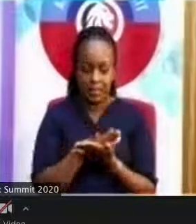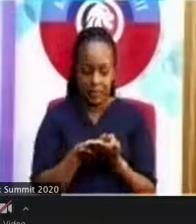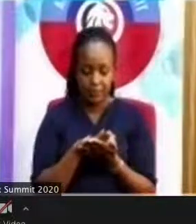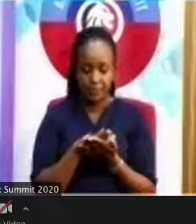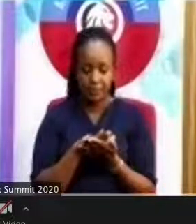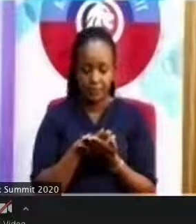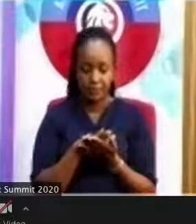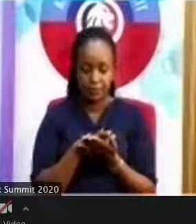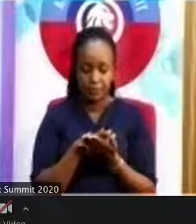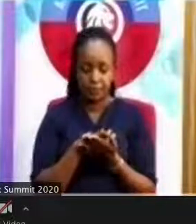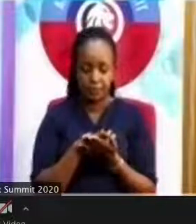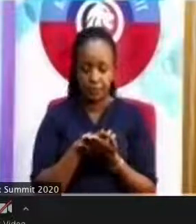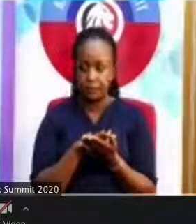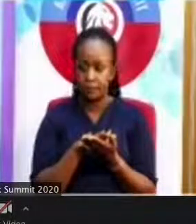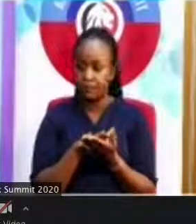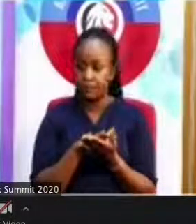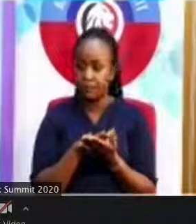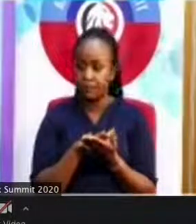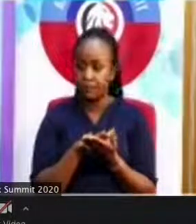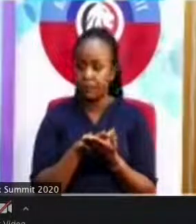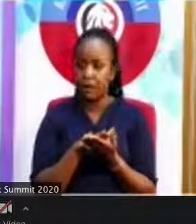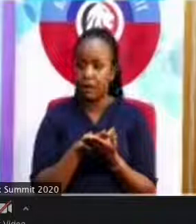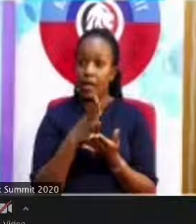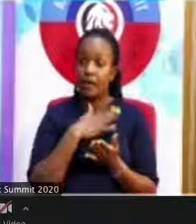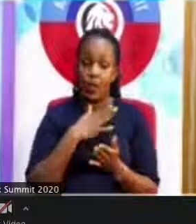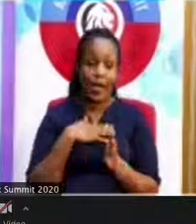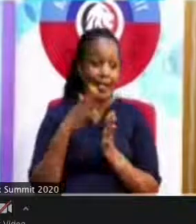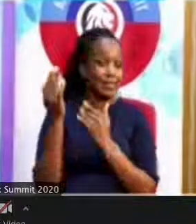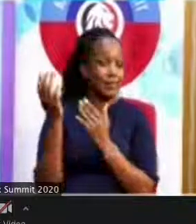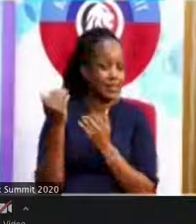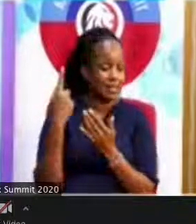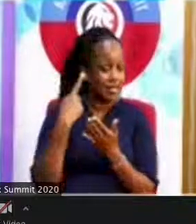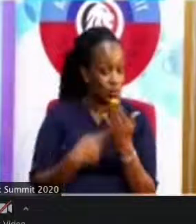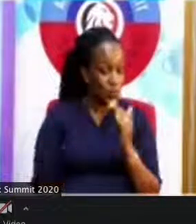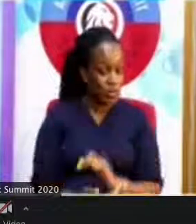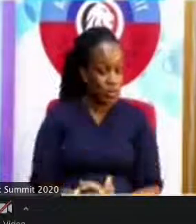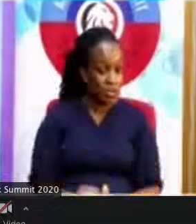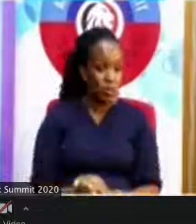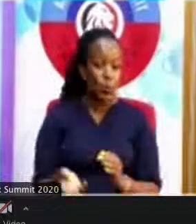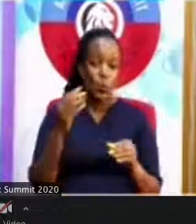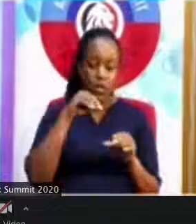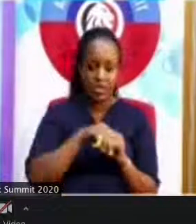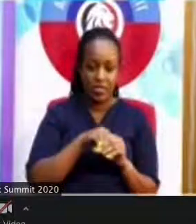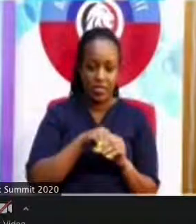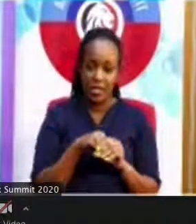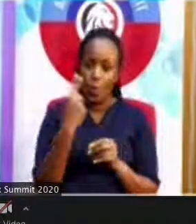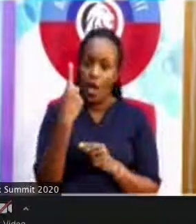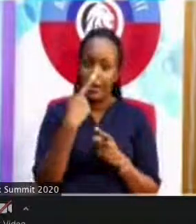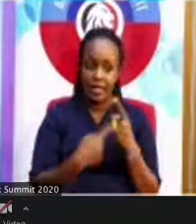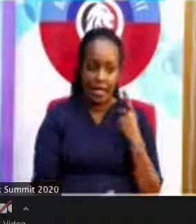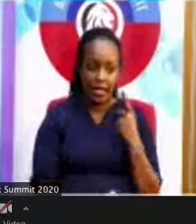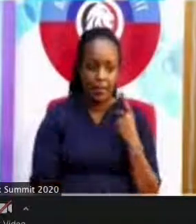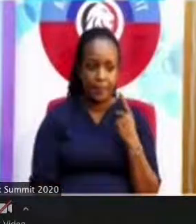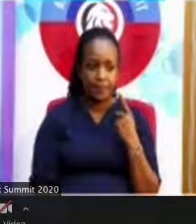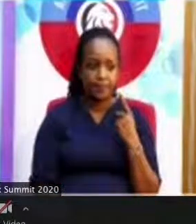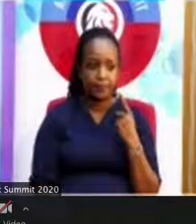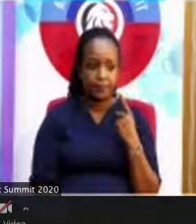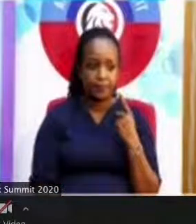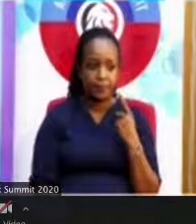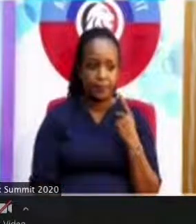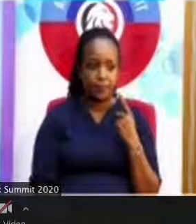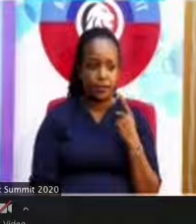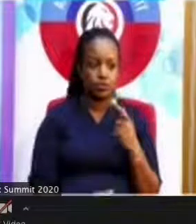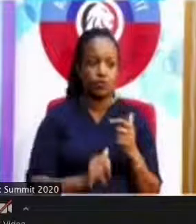And the expectation is that within 1 year, to transform